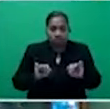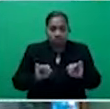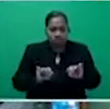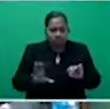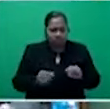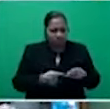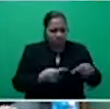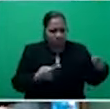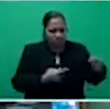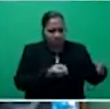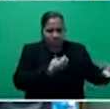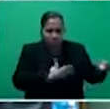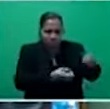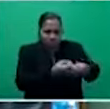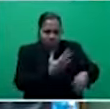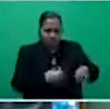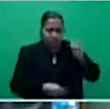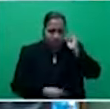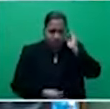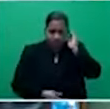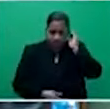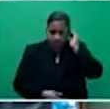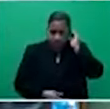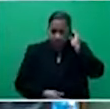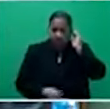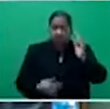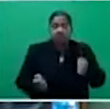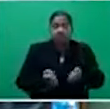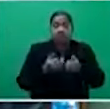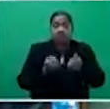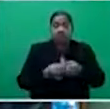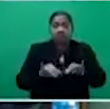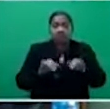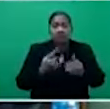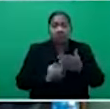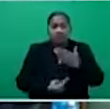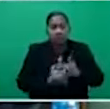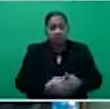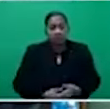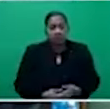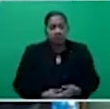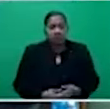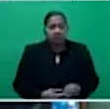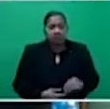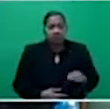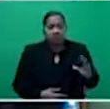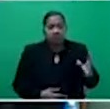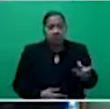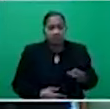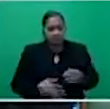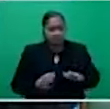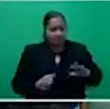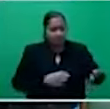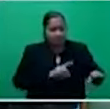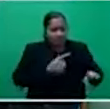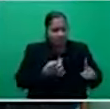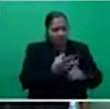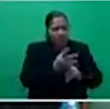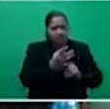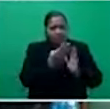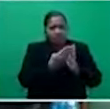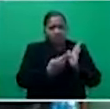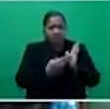opposition, so many matters that have actually been left out by them, which was actually specifically pertinent to the budget. There were so many issues